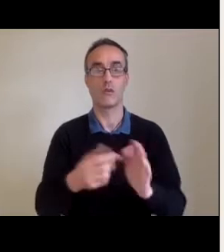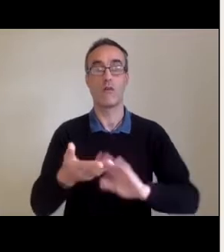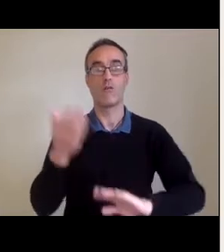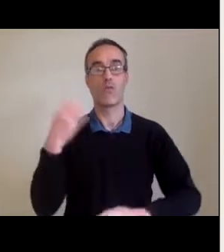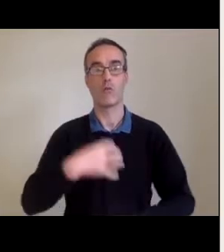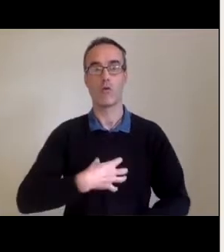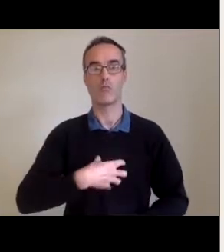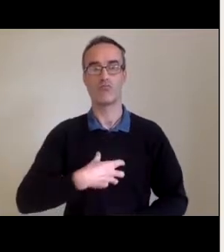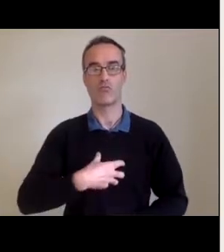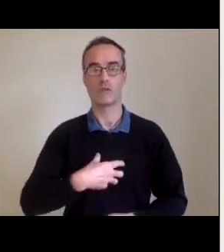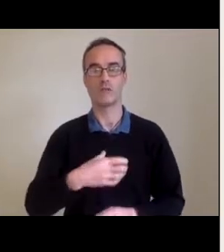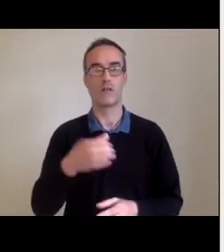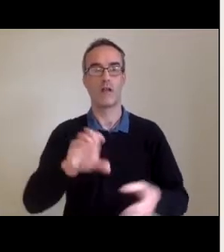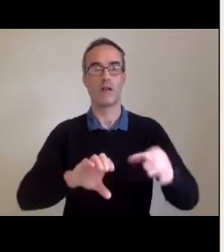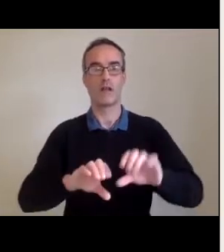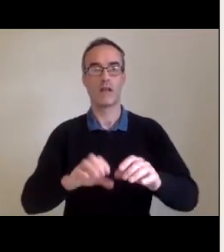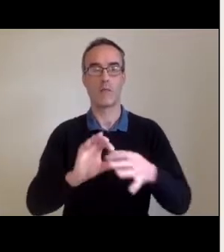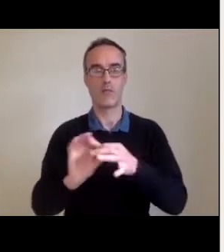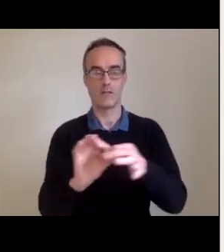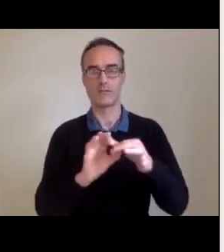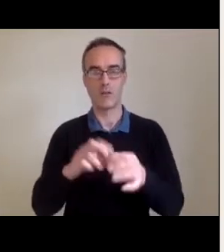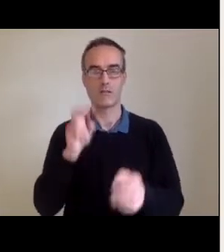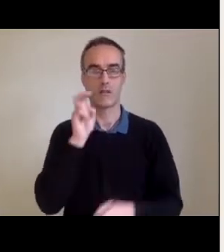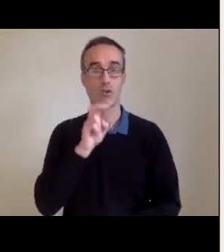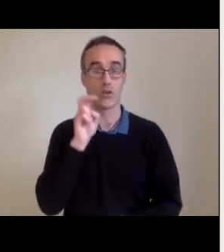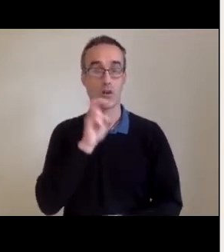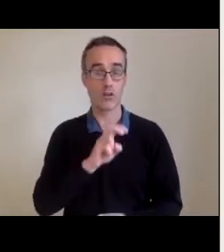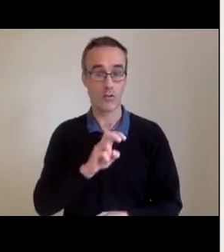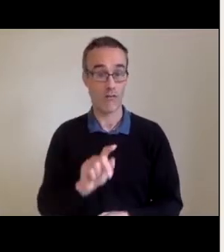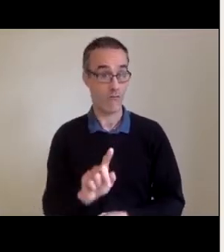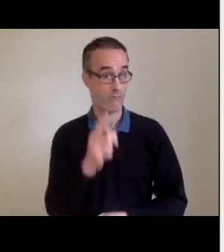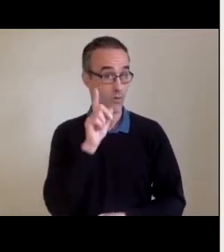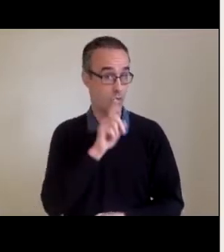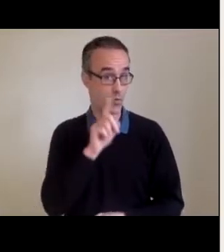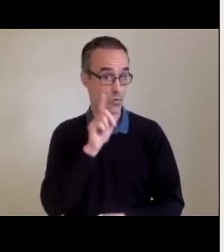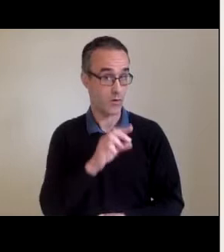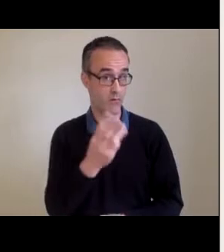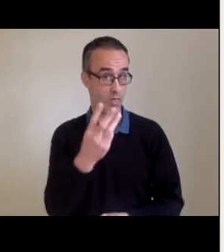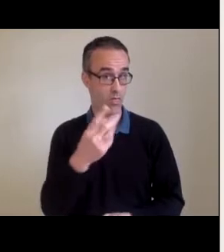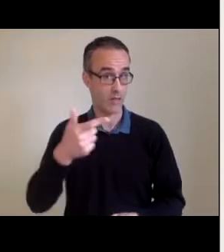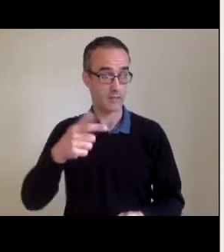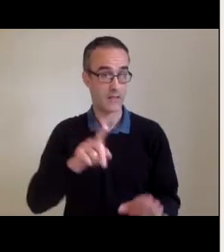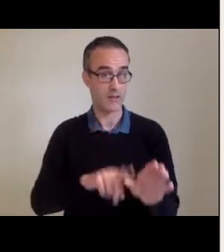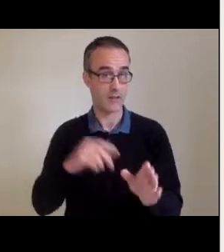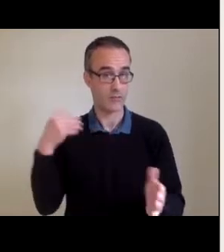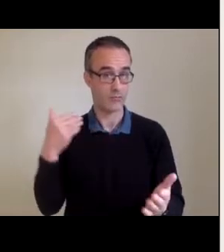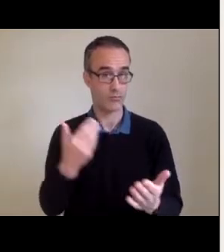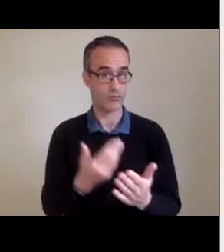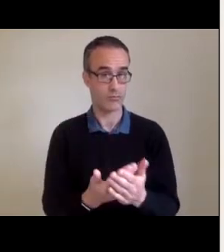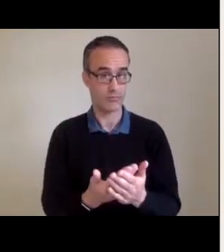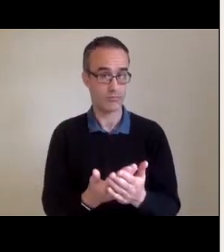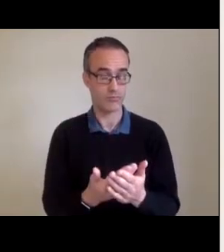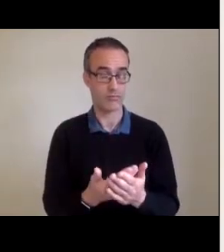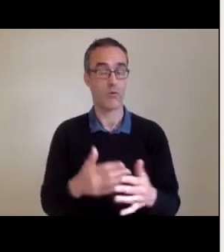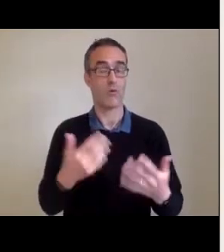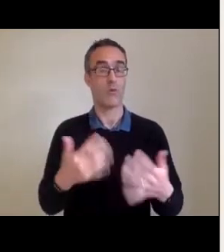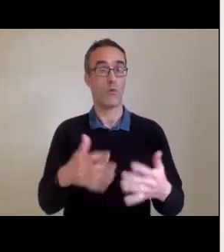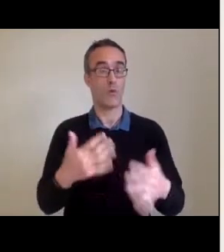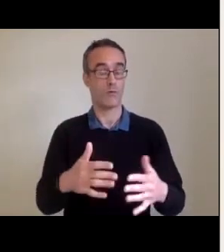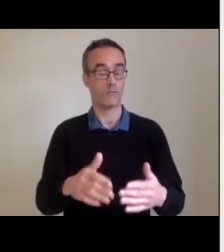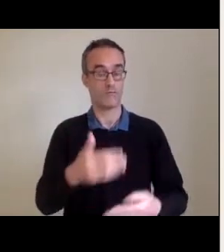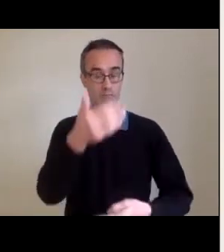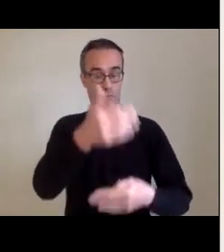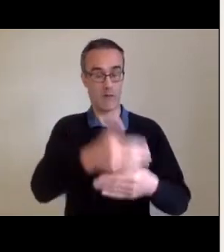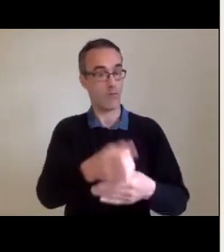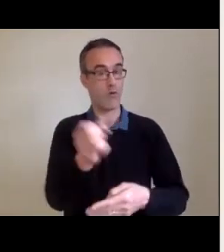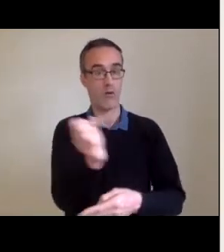president of the Chemical Society of Nigeria in its first 37 years of existence, breaking her own barriers there. So